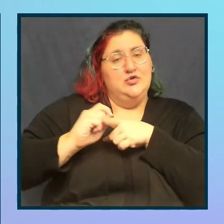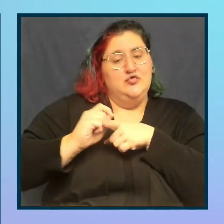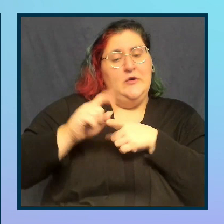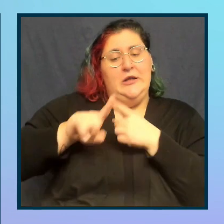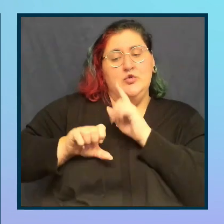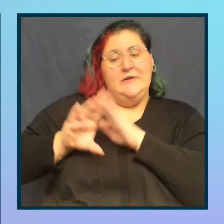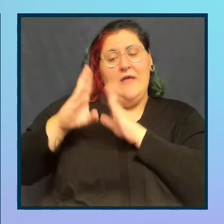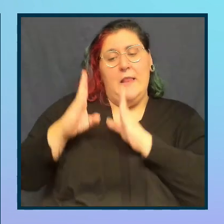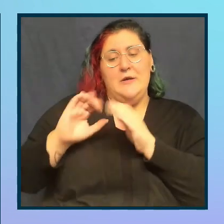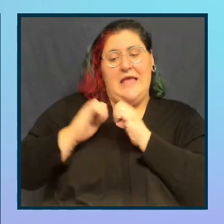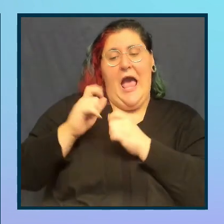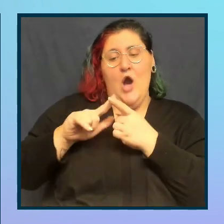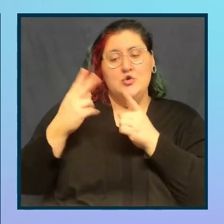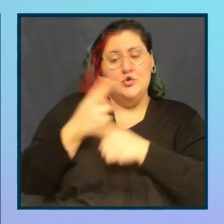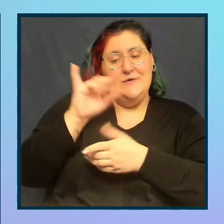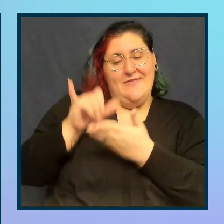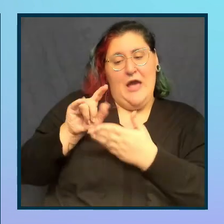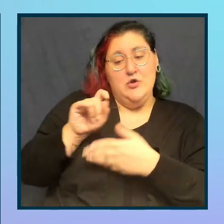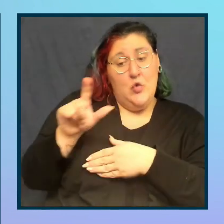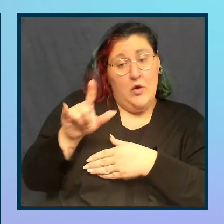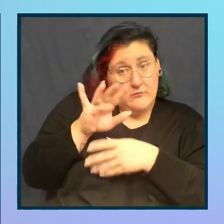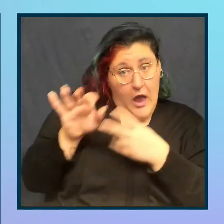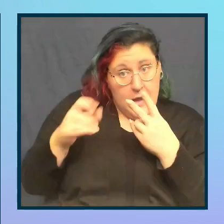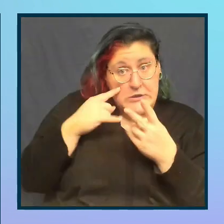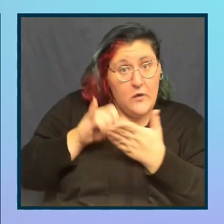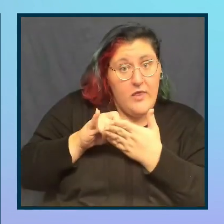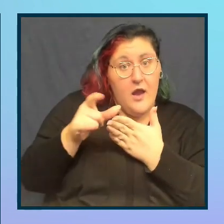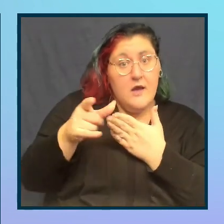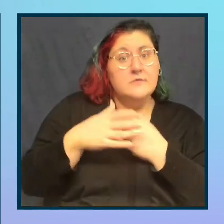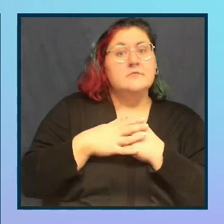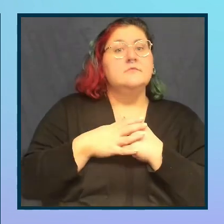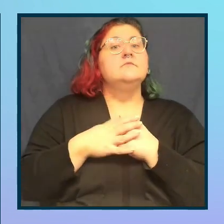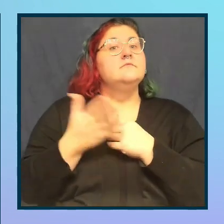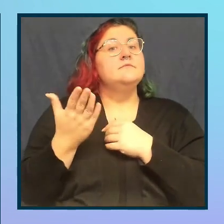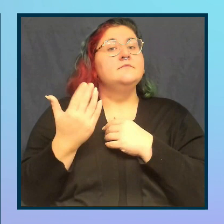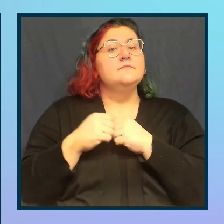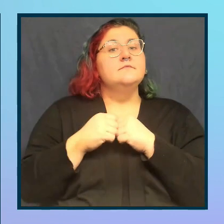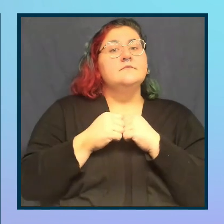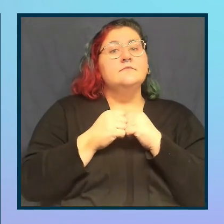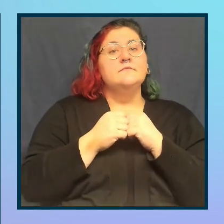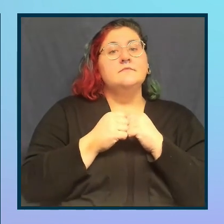this tool. What are those options? Can either of you speak to that?